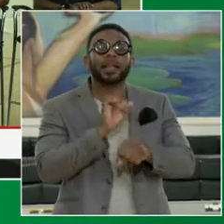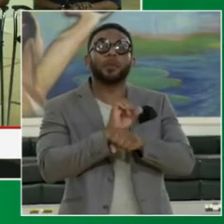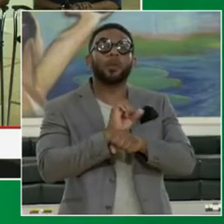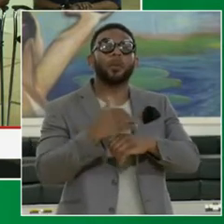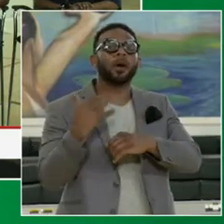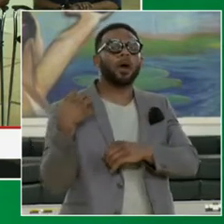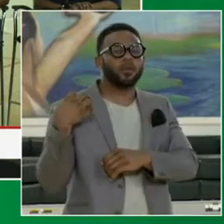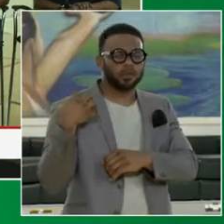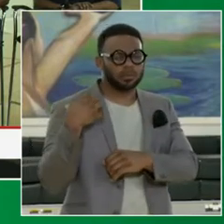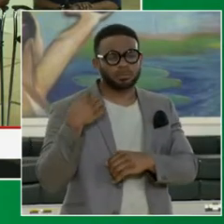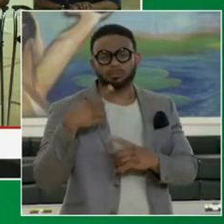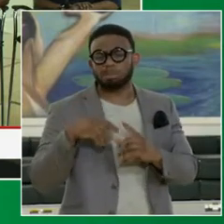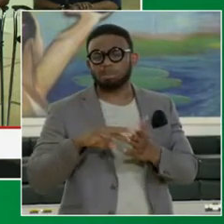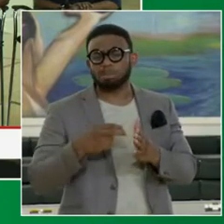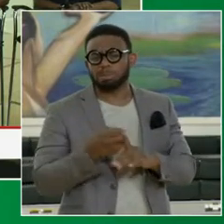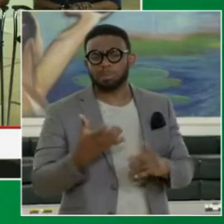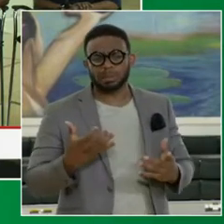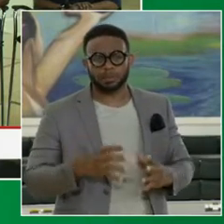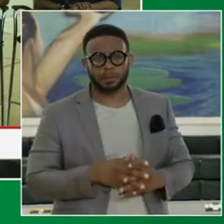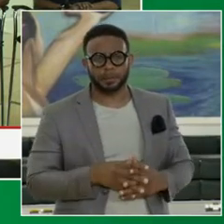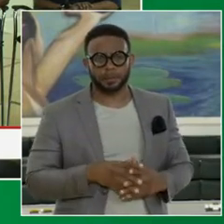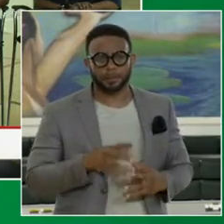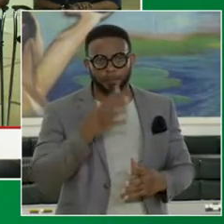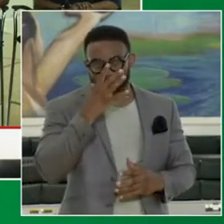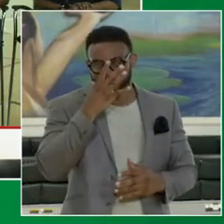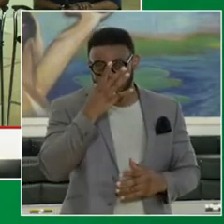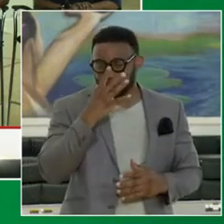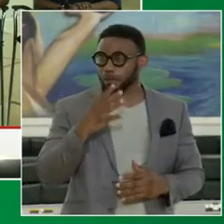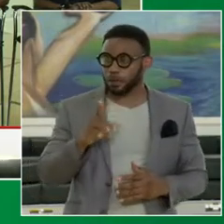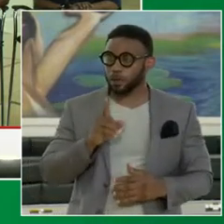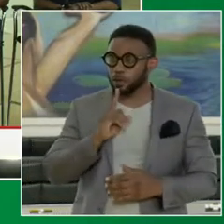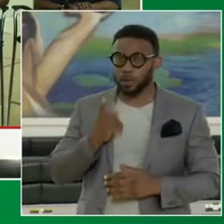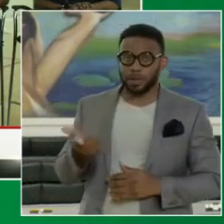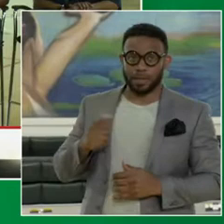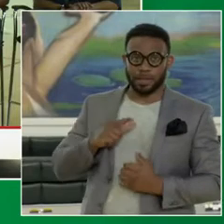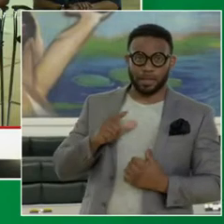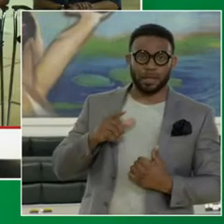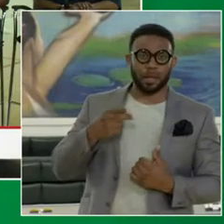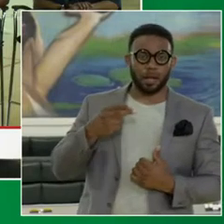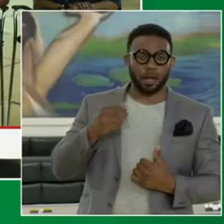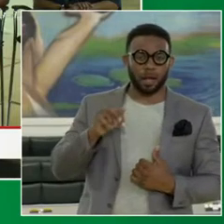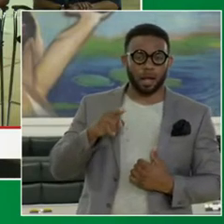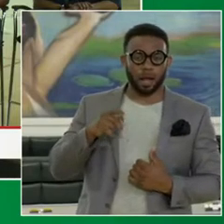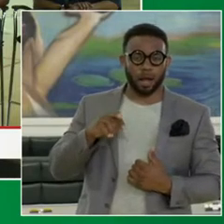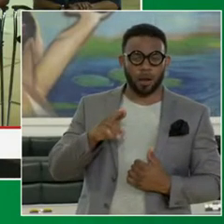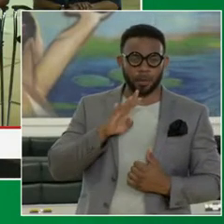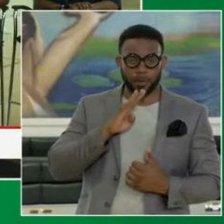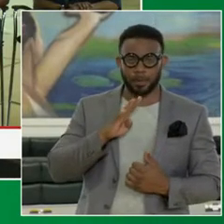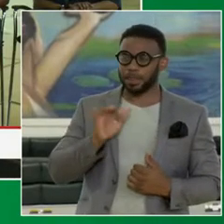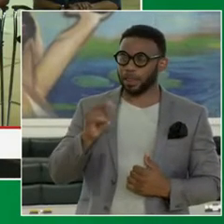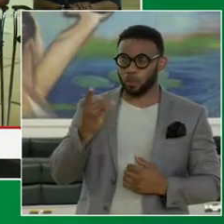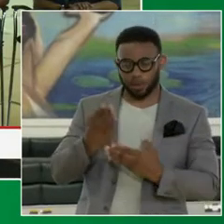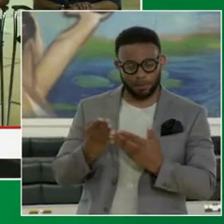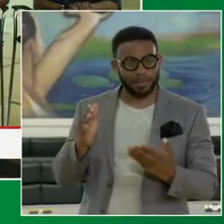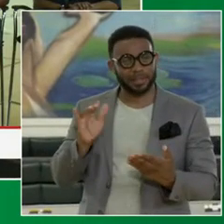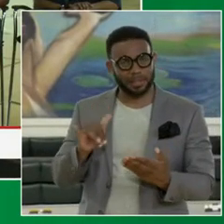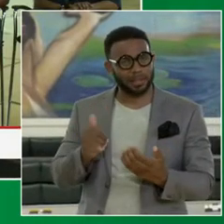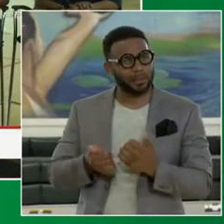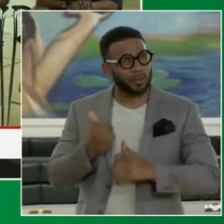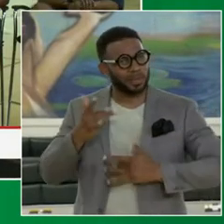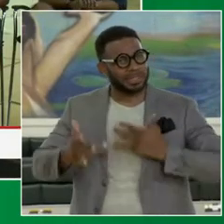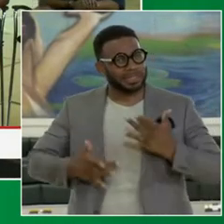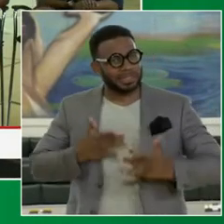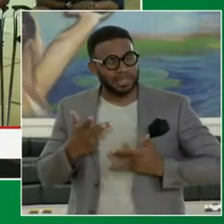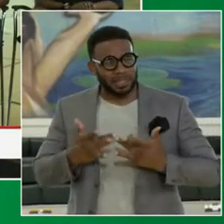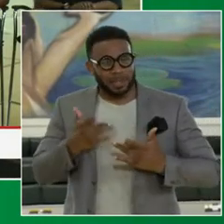opportunities. So talk to us about that. Who wants to jump in on that one? Sure. So that's one of the things that's the most